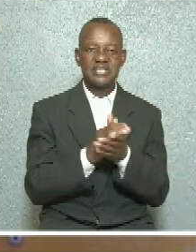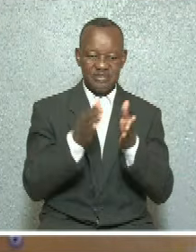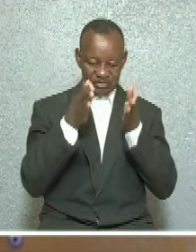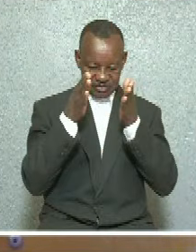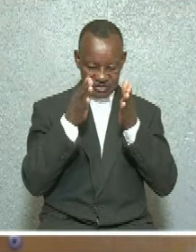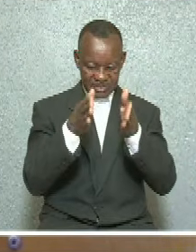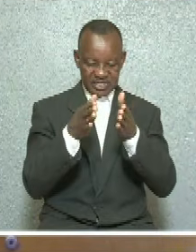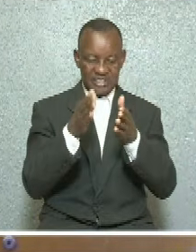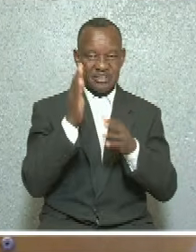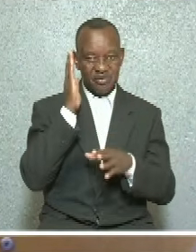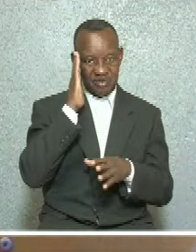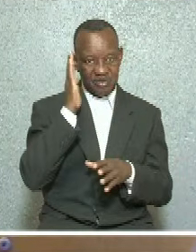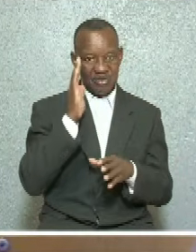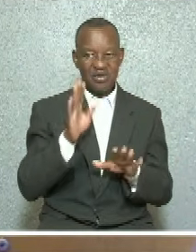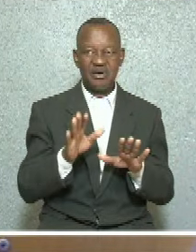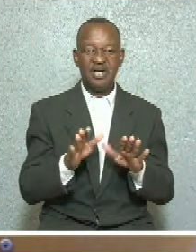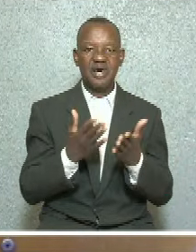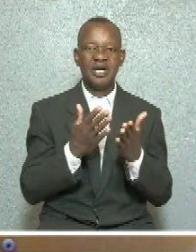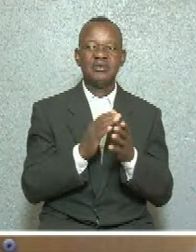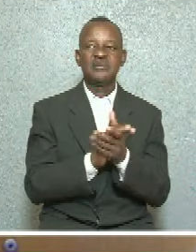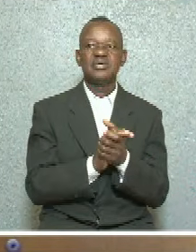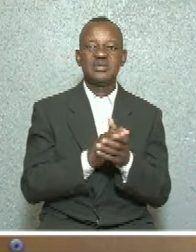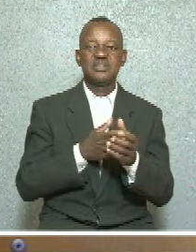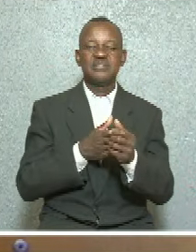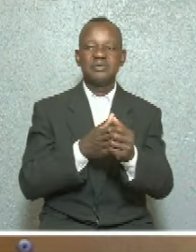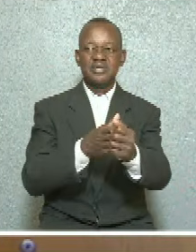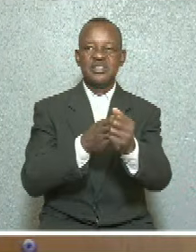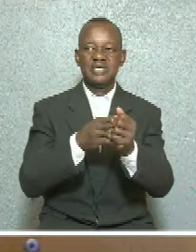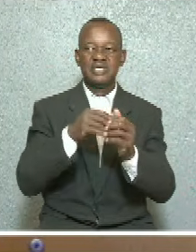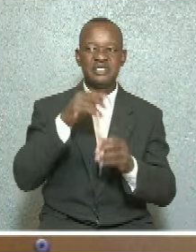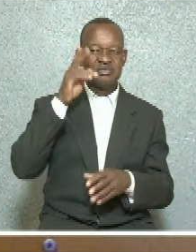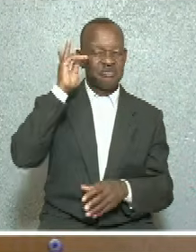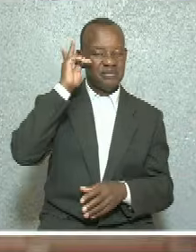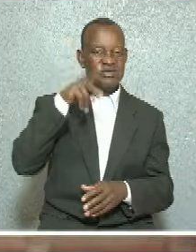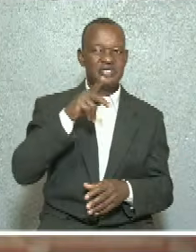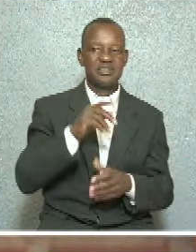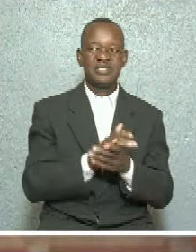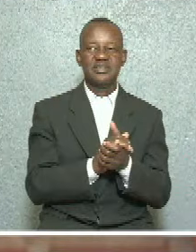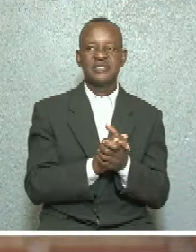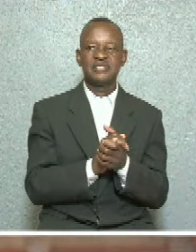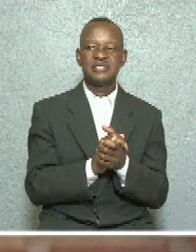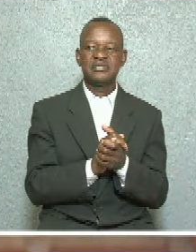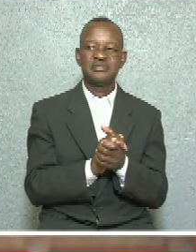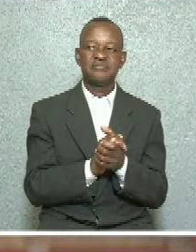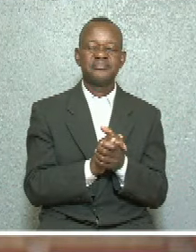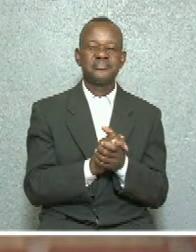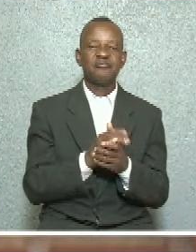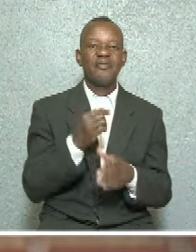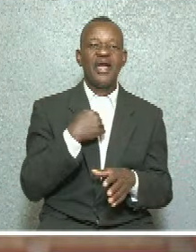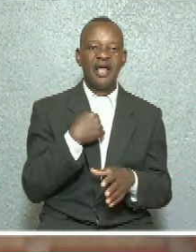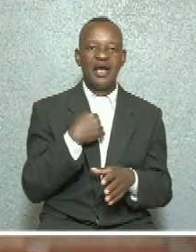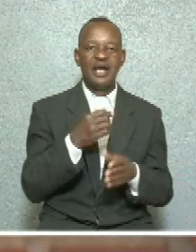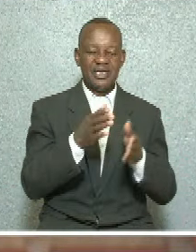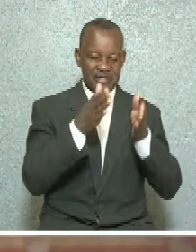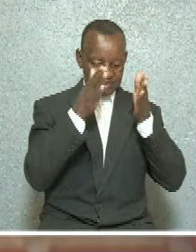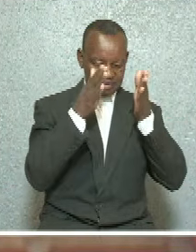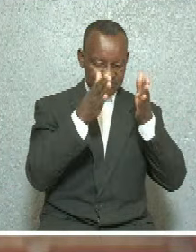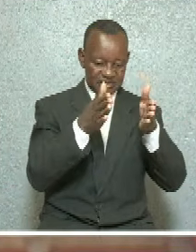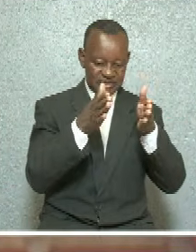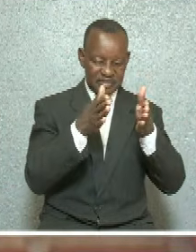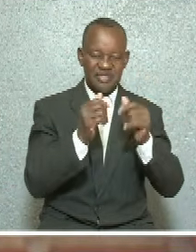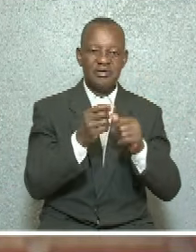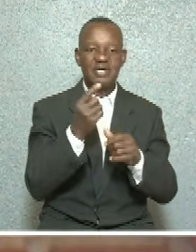managed to squeeze myself through here is, one, the principles I spoke about before, the steps I